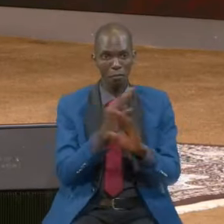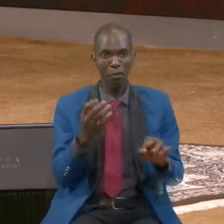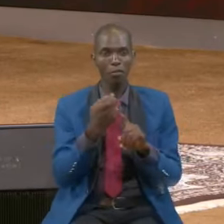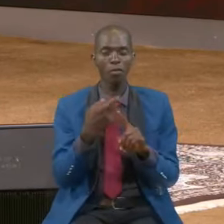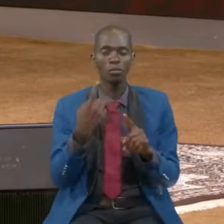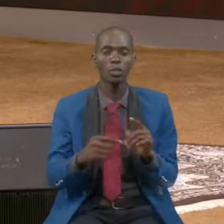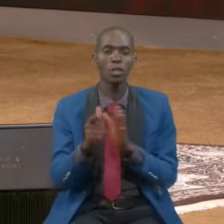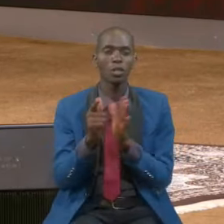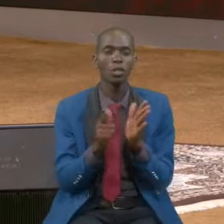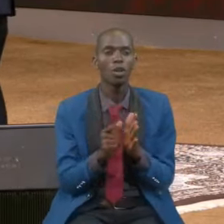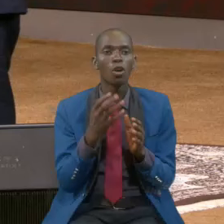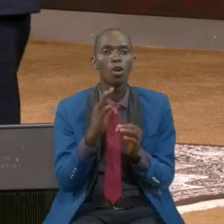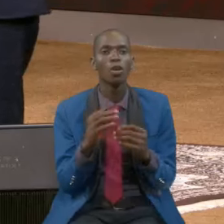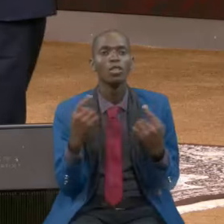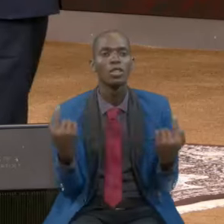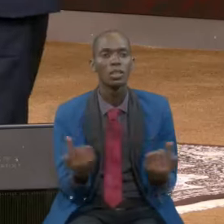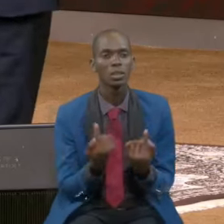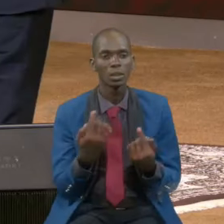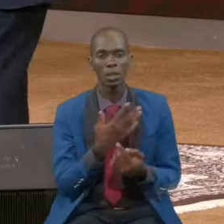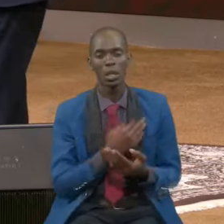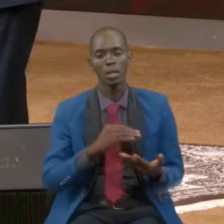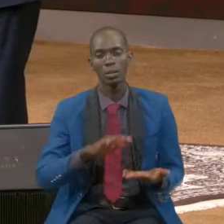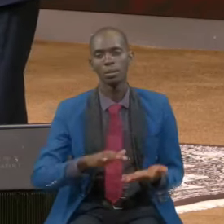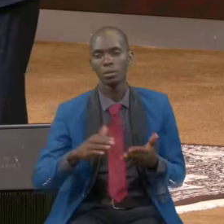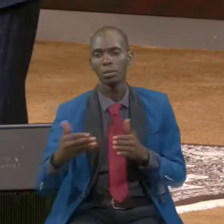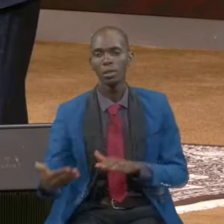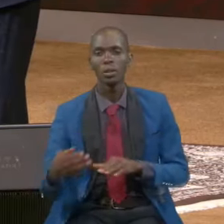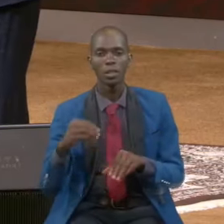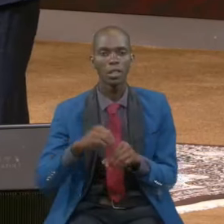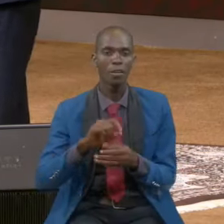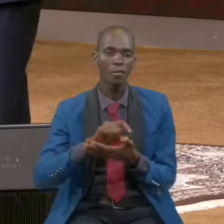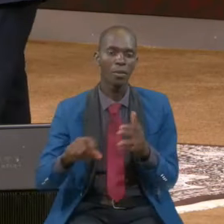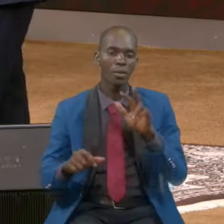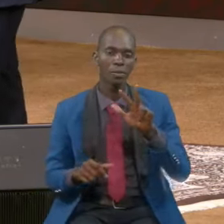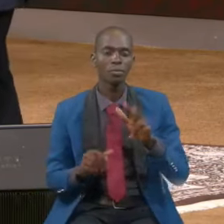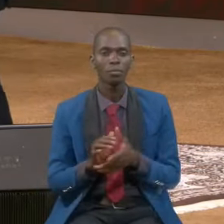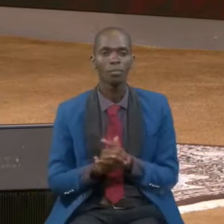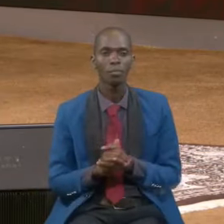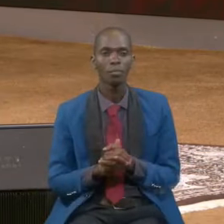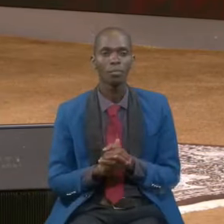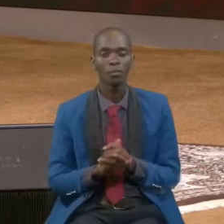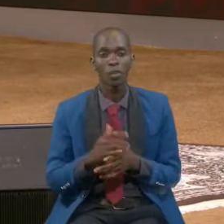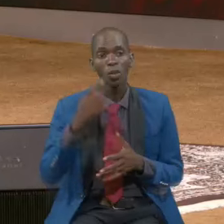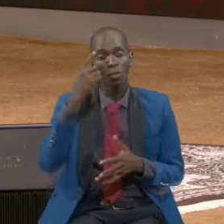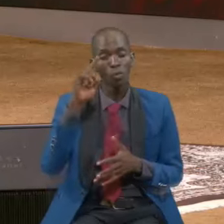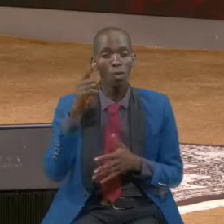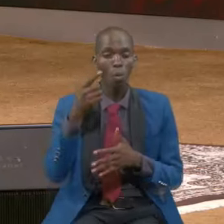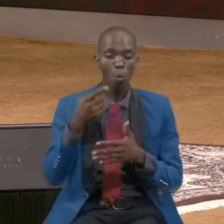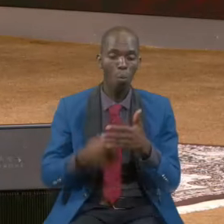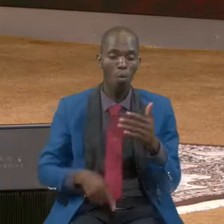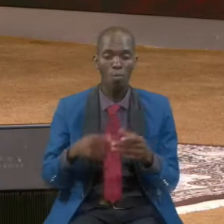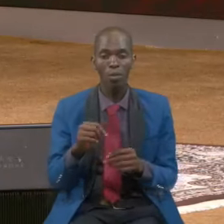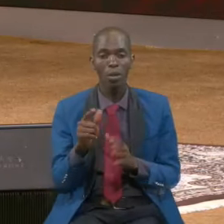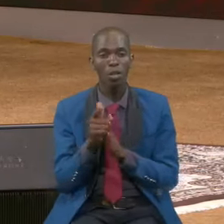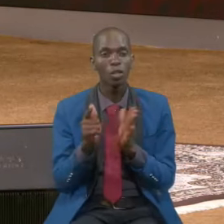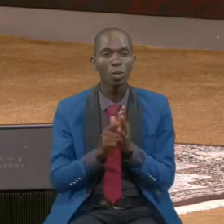sin and death. Look at verse 3. In verse 3 it says, for what the law could not do,